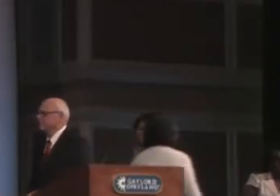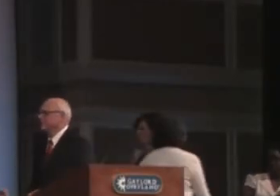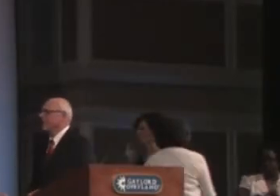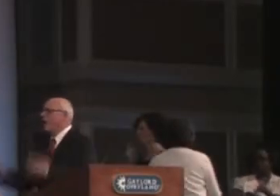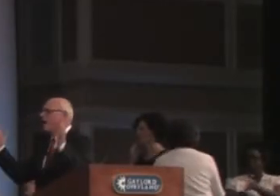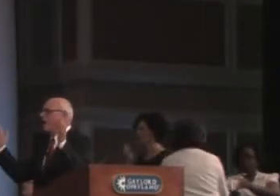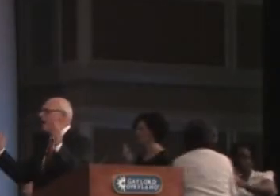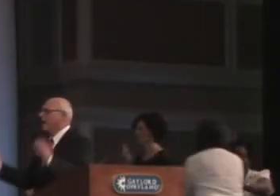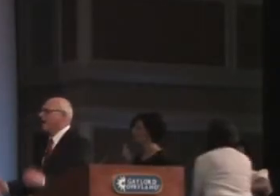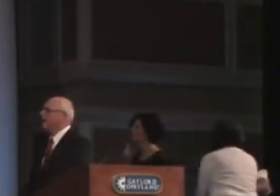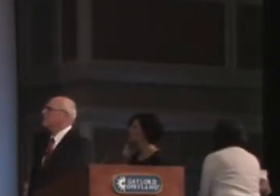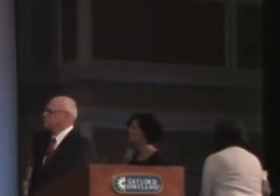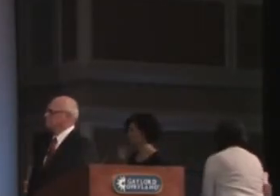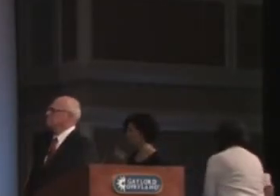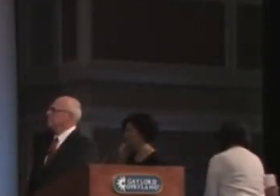Yay!